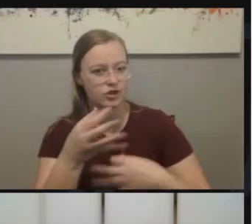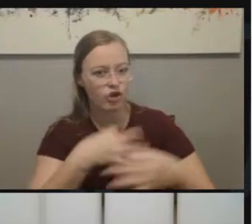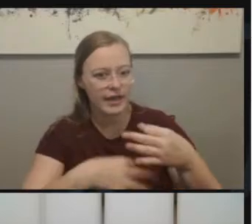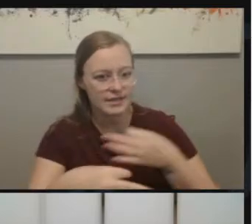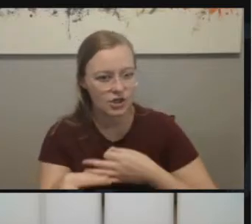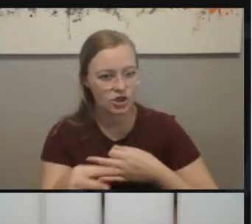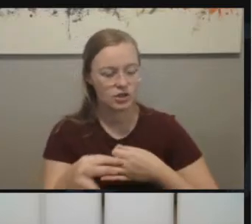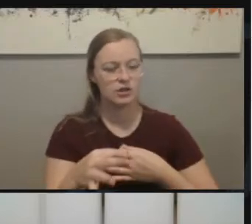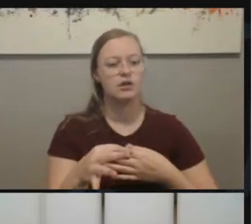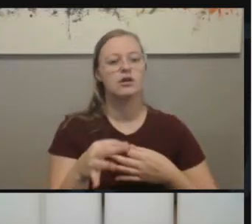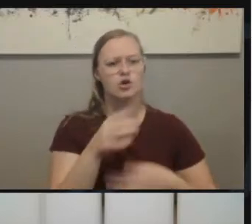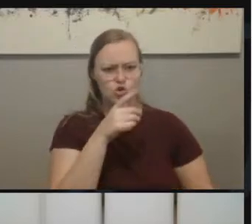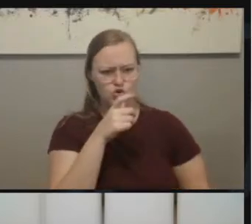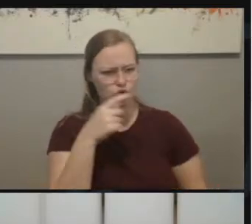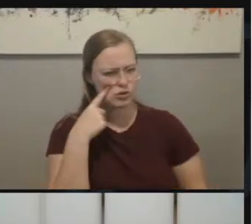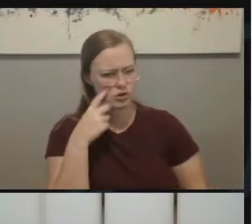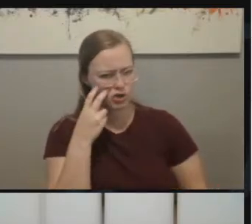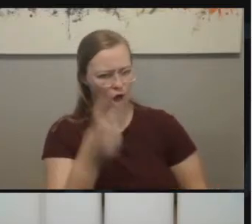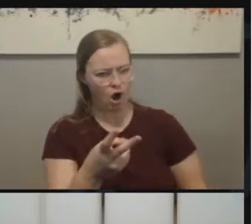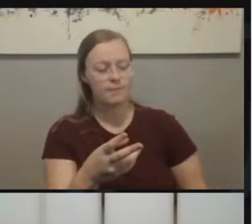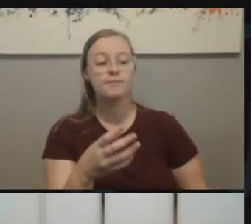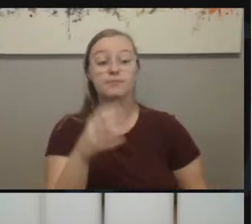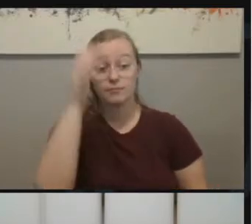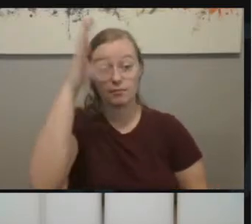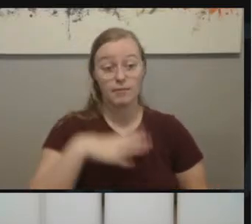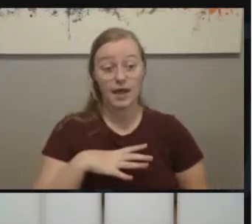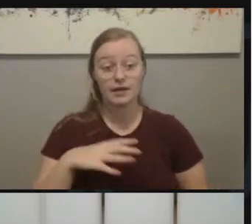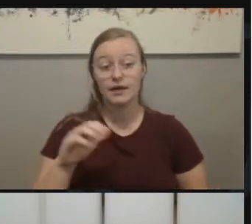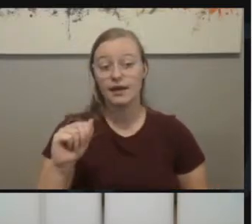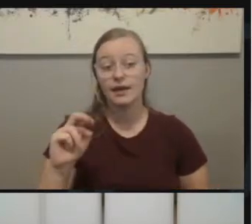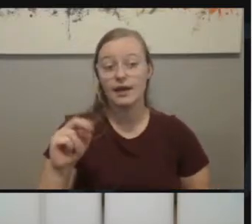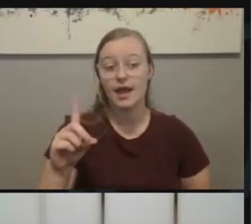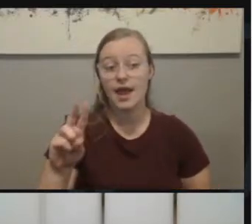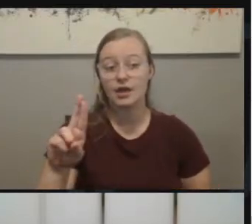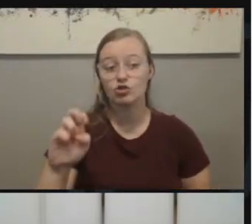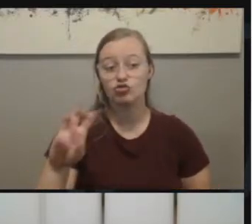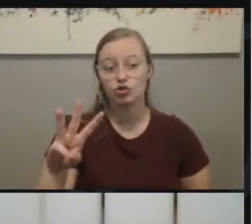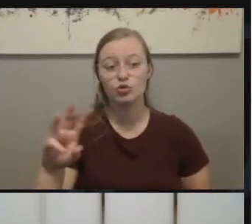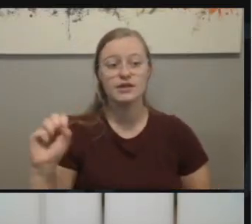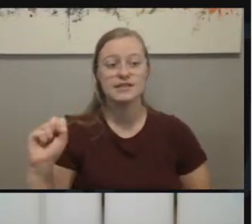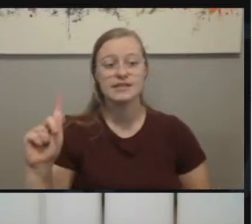to a neighbor was a man named Andrew Skinner.